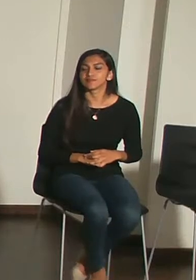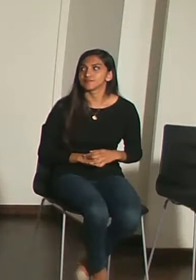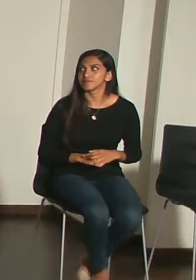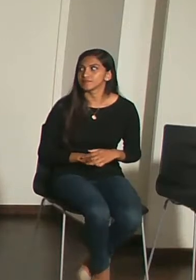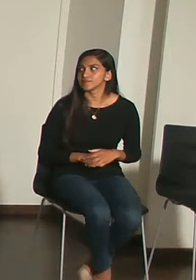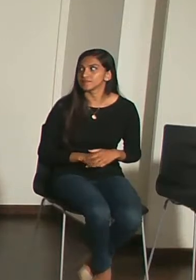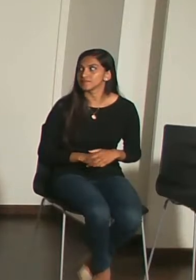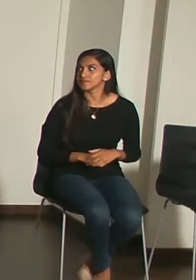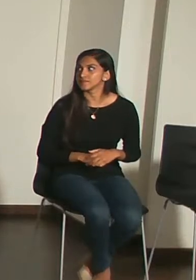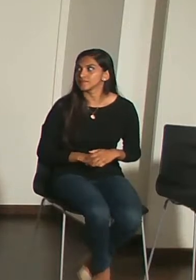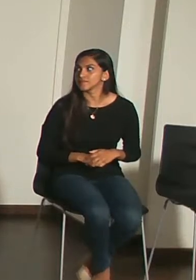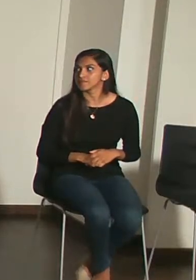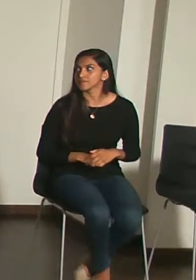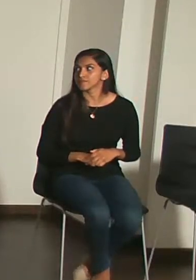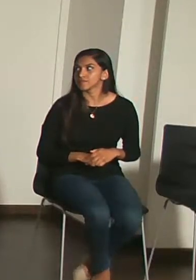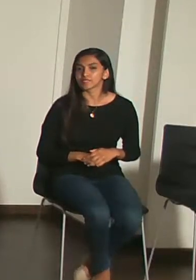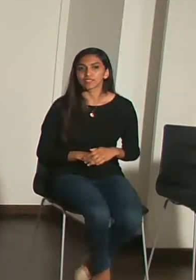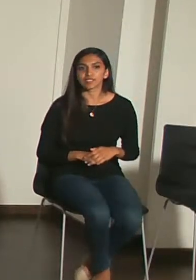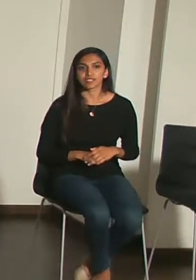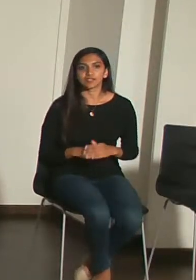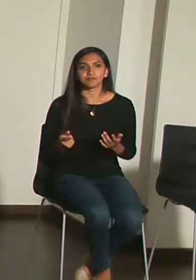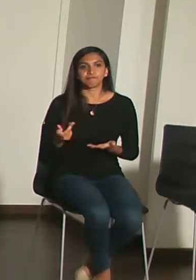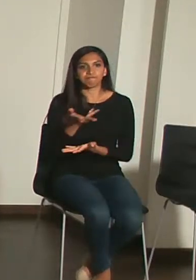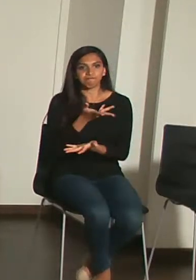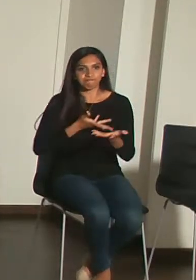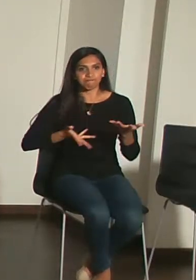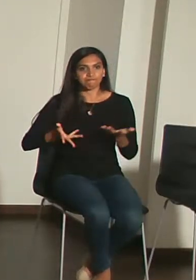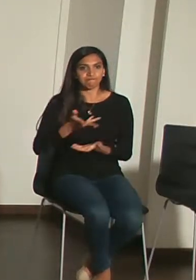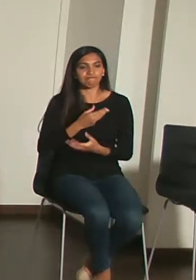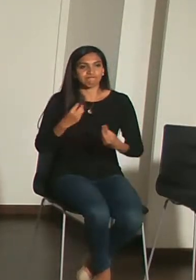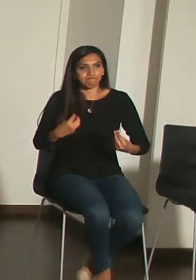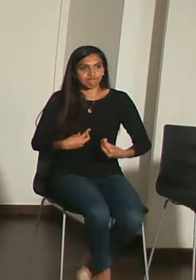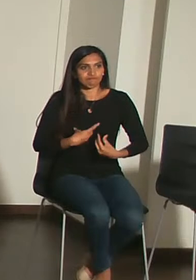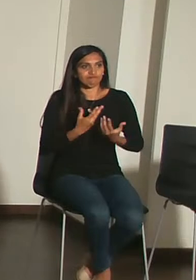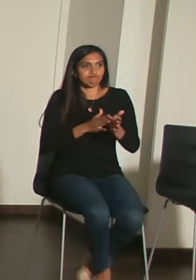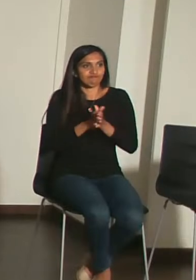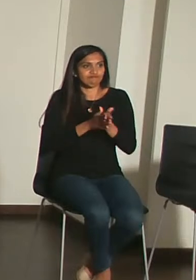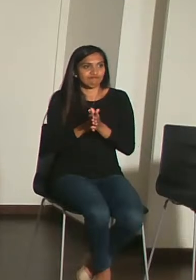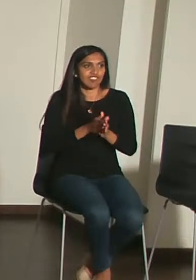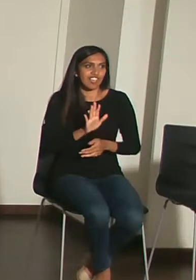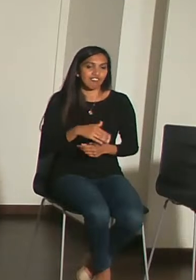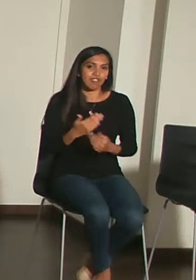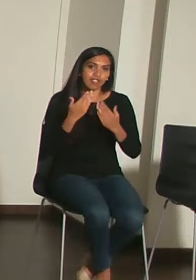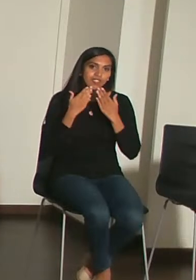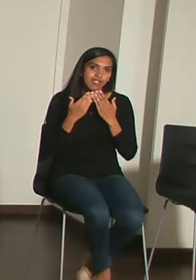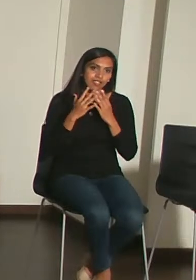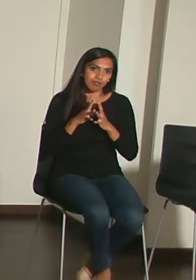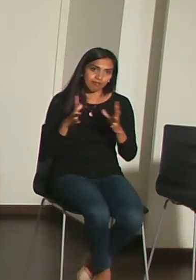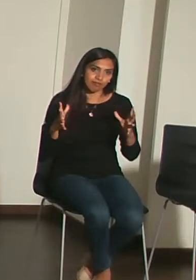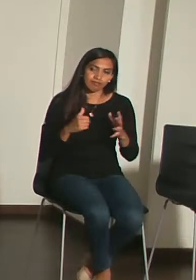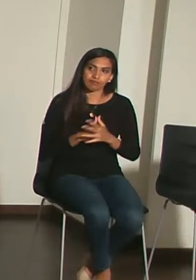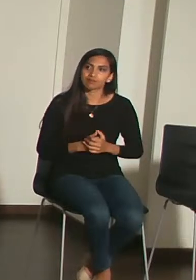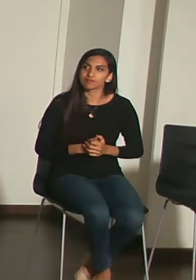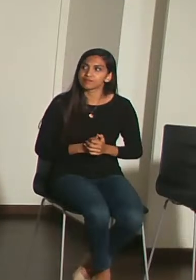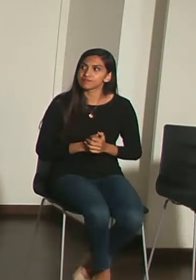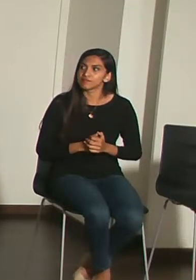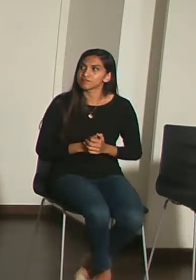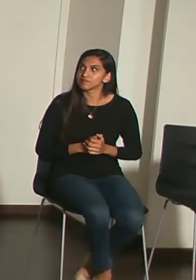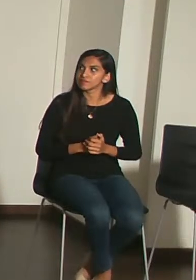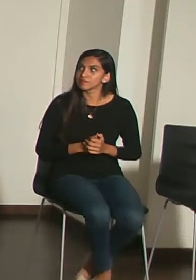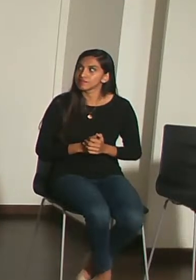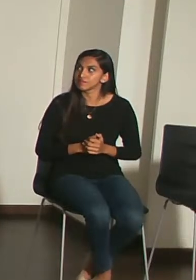it's it's been a really, really enriching conversation, and thank you. Just